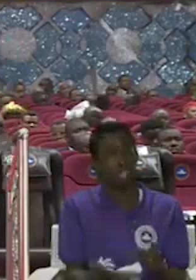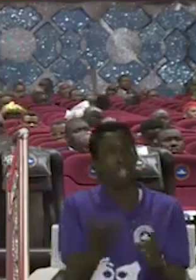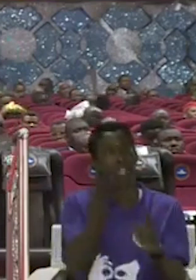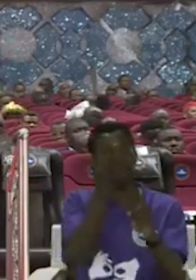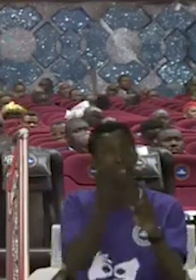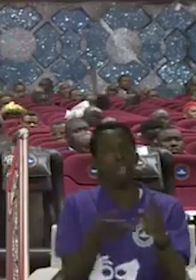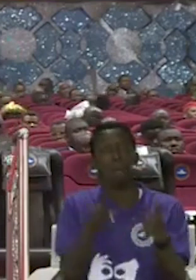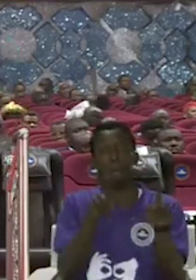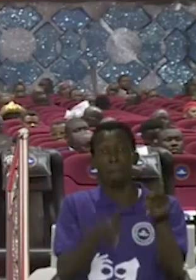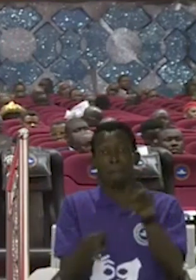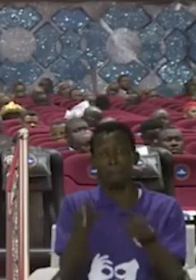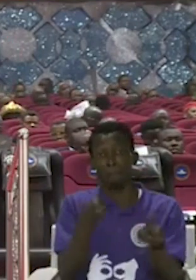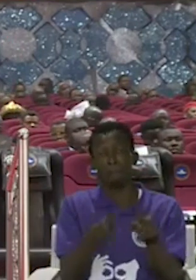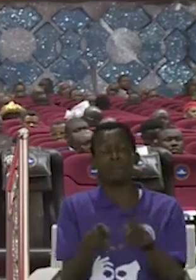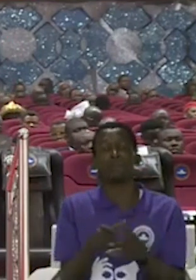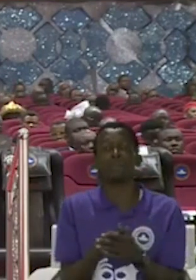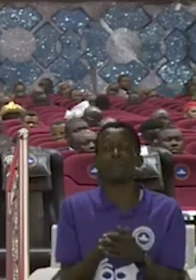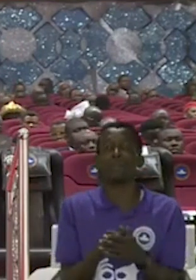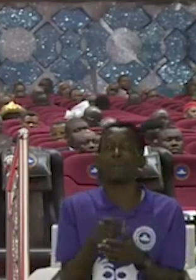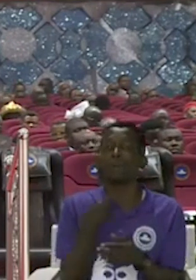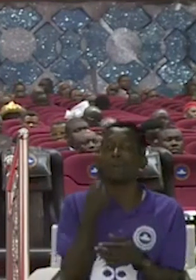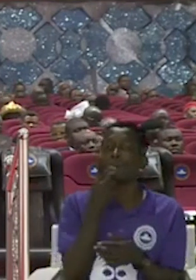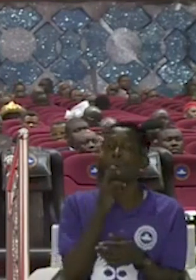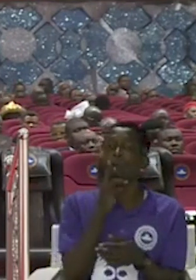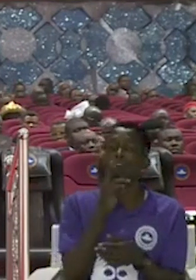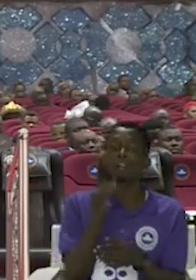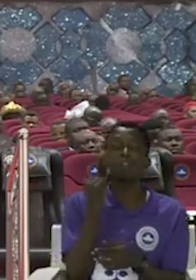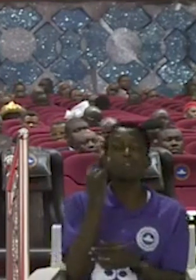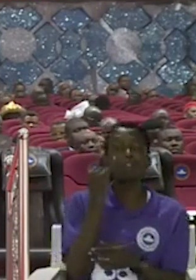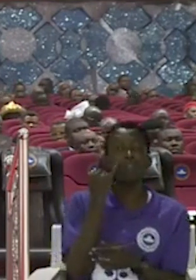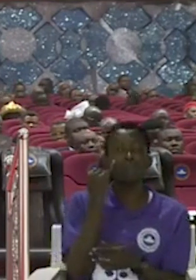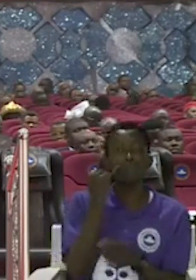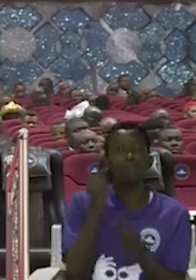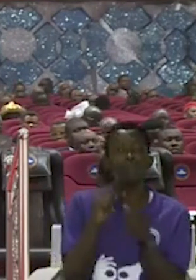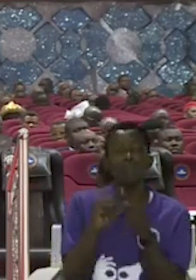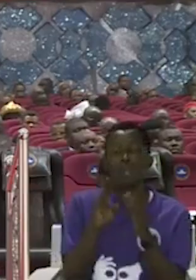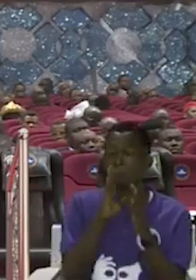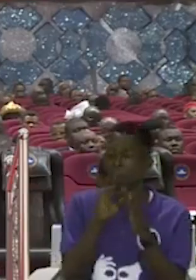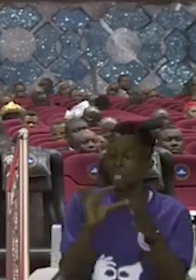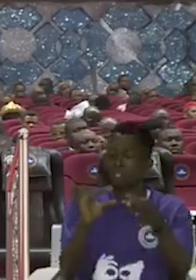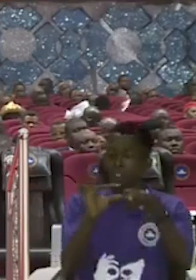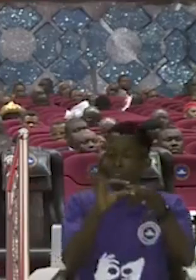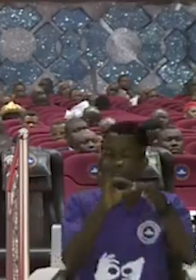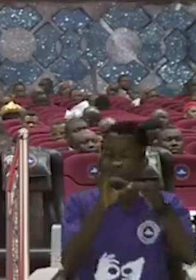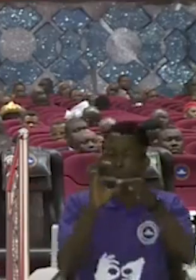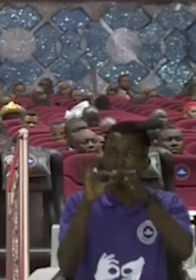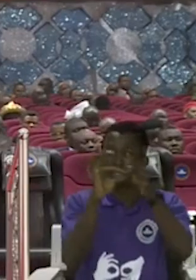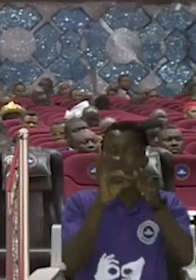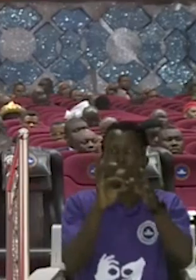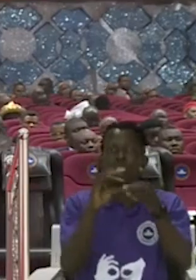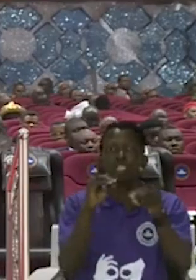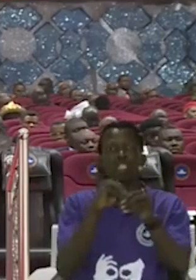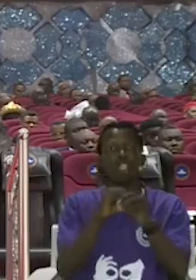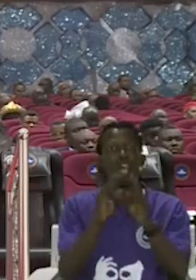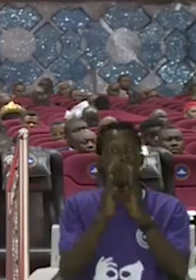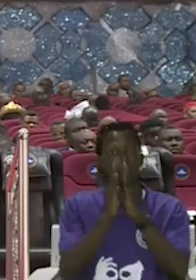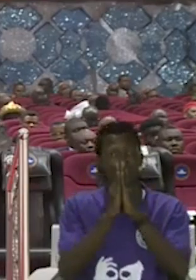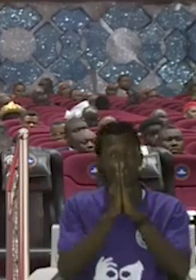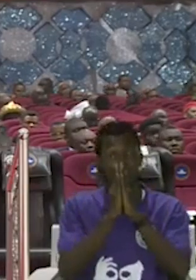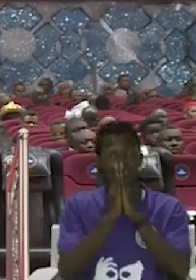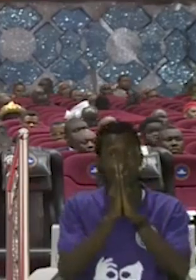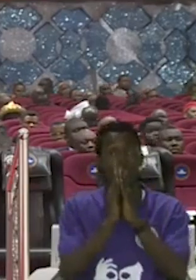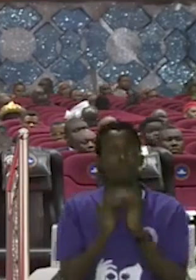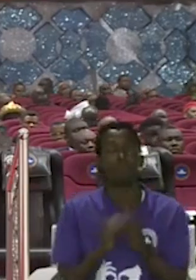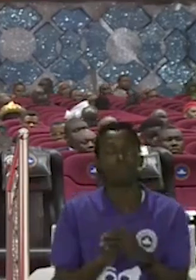who are supposed to be united in prayer,